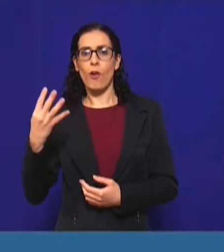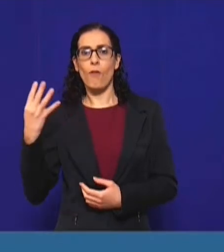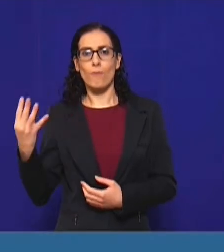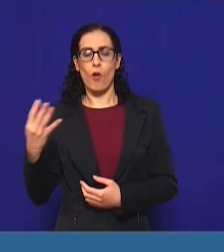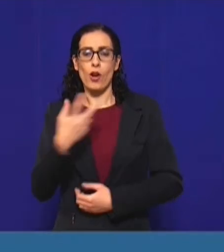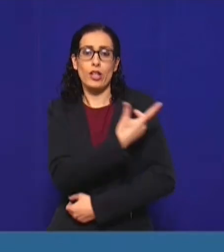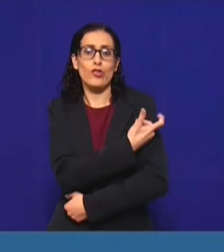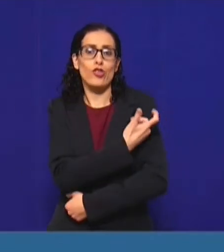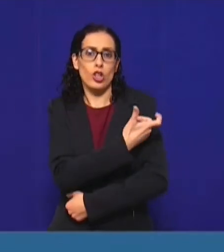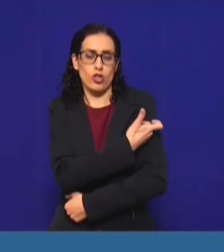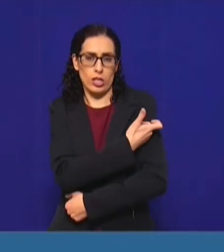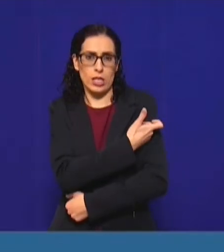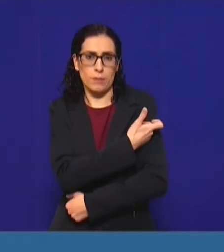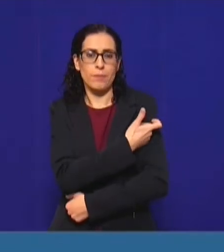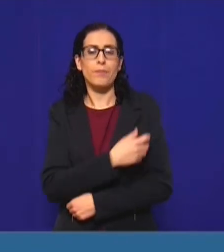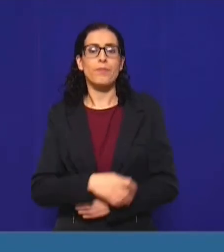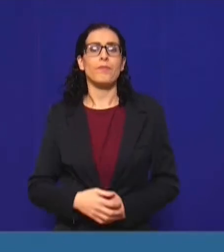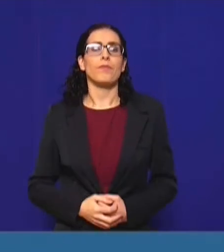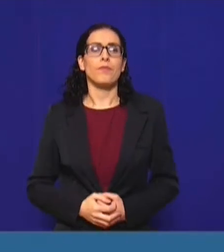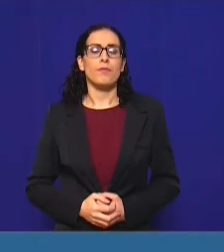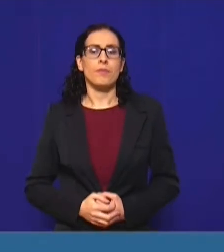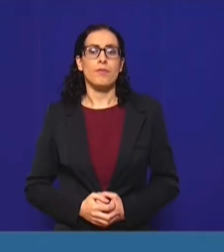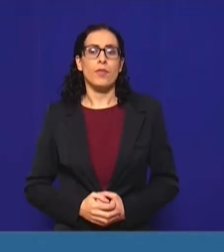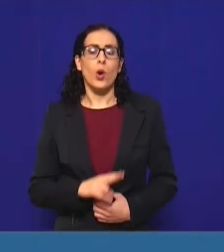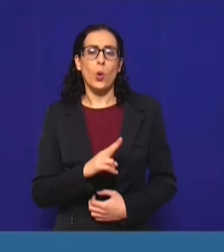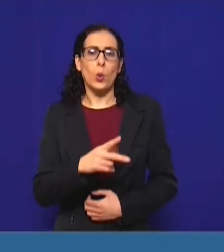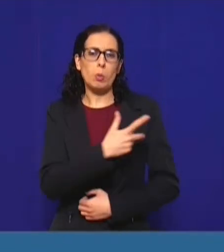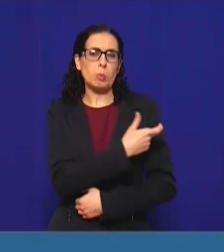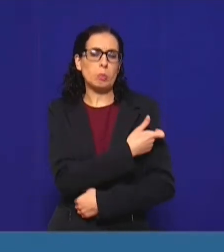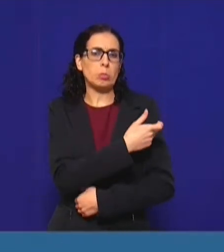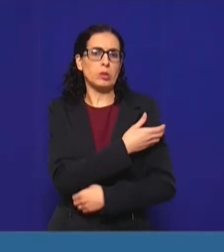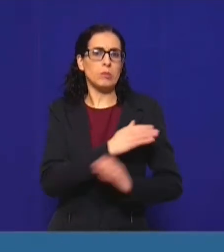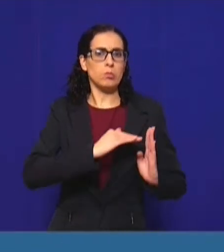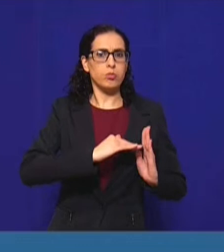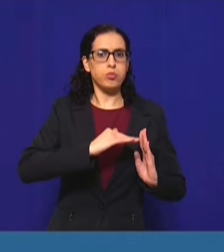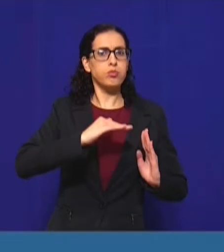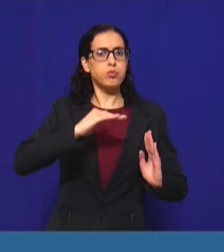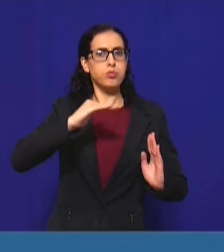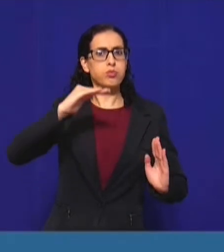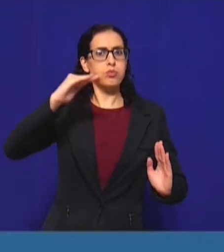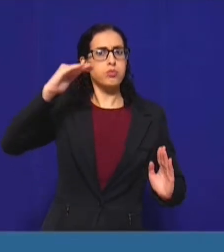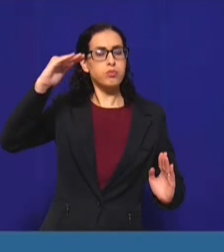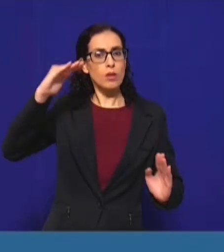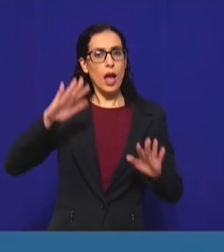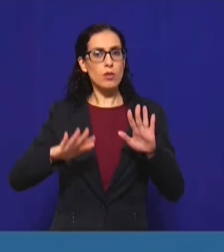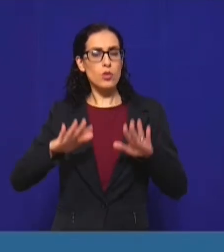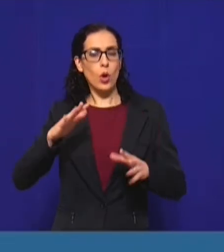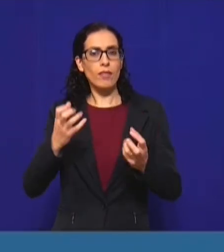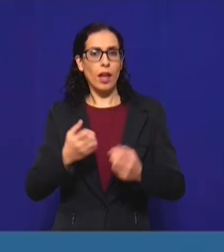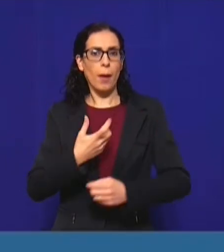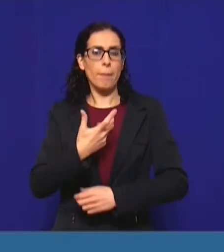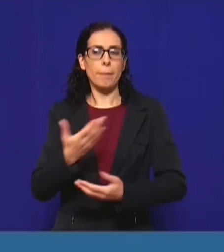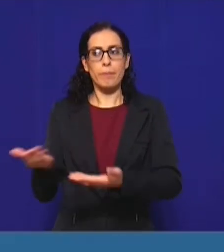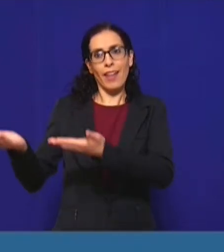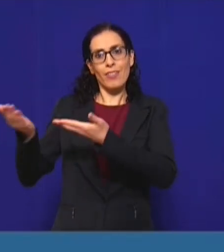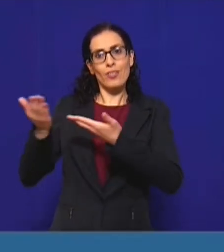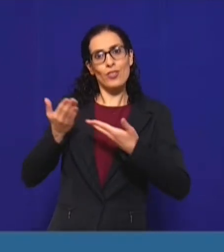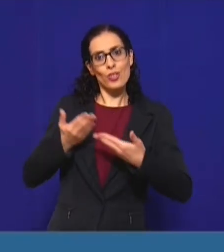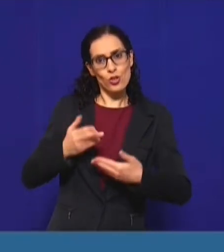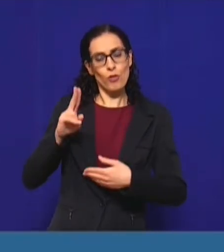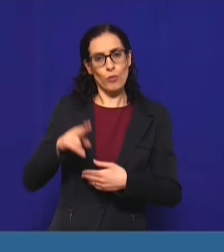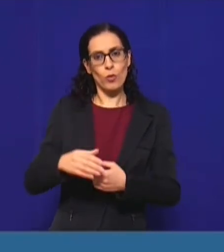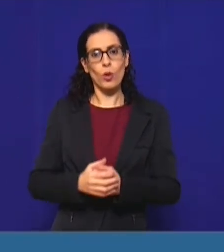73,644 doses. Qegħdin taraw it-tilqim qiegħed dejjem jiżdied skont l-ammonti li aħna jkunu qegħdin nirċievu minn barra minn